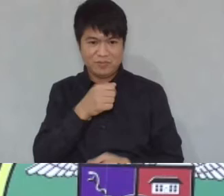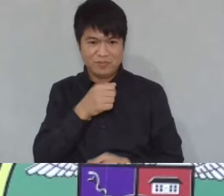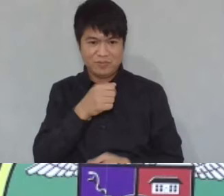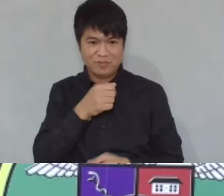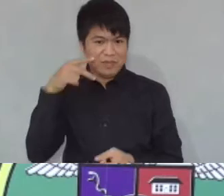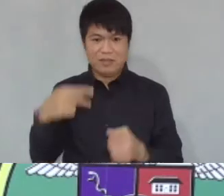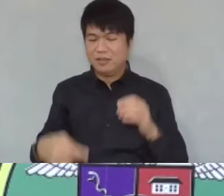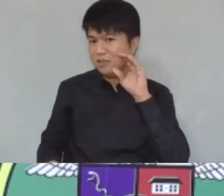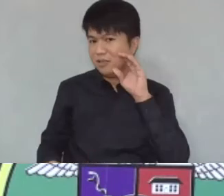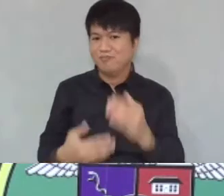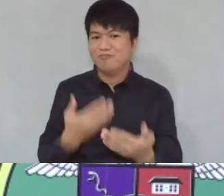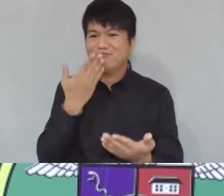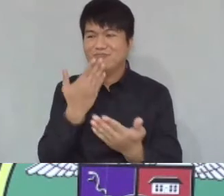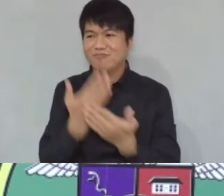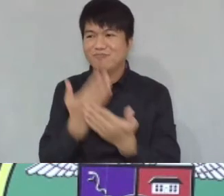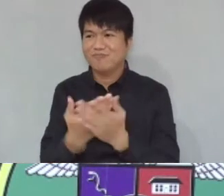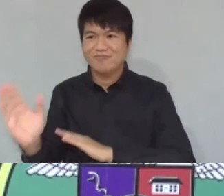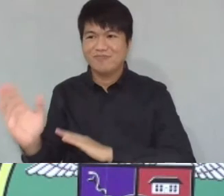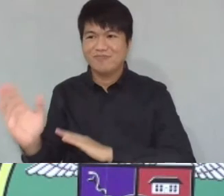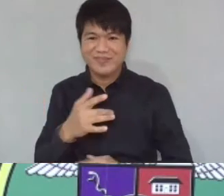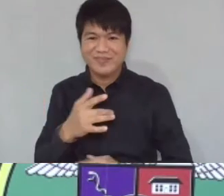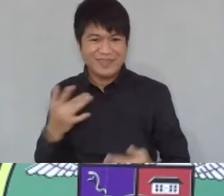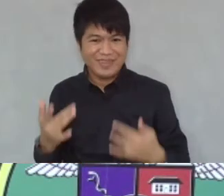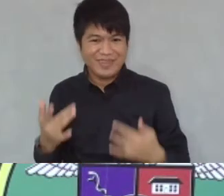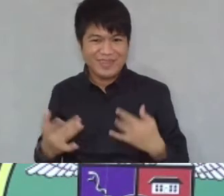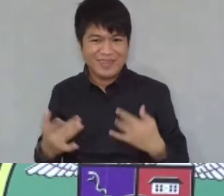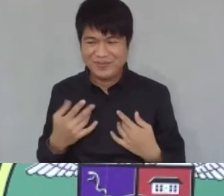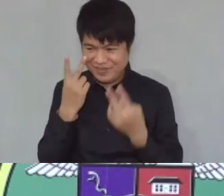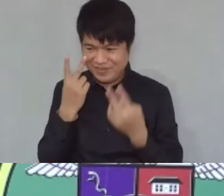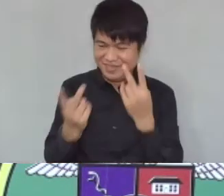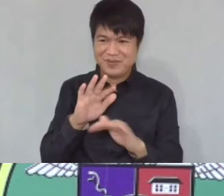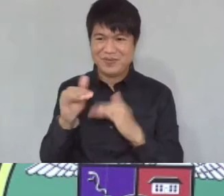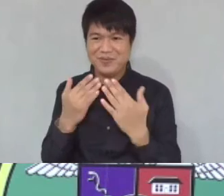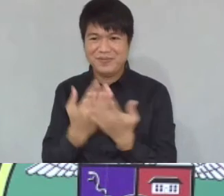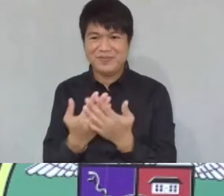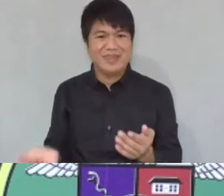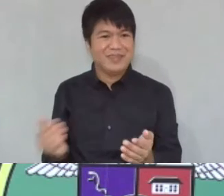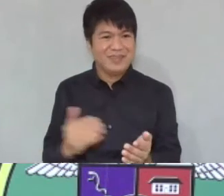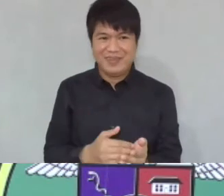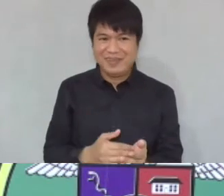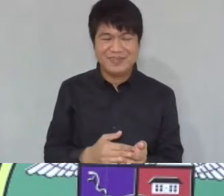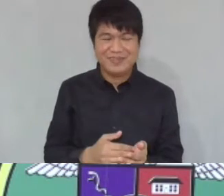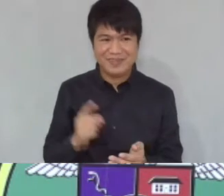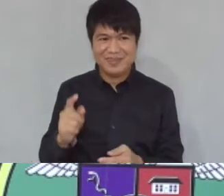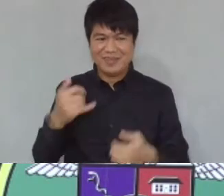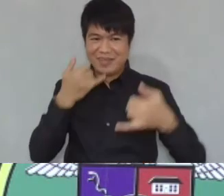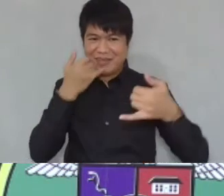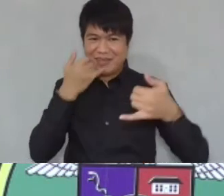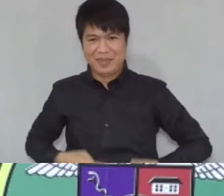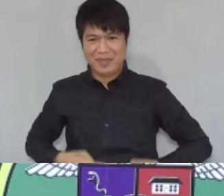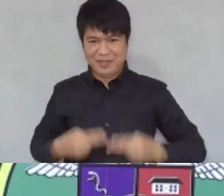Good morning, everybody. We are very excited to see everyone again for another Telehealth Thursday for